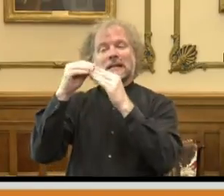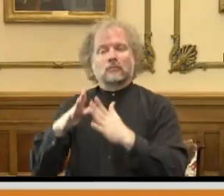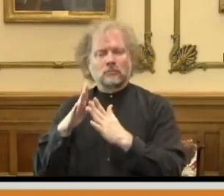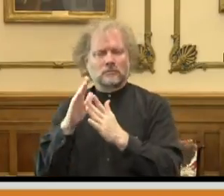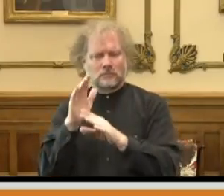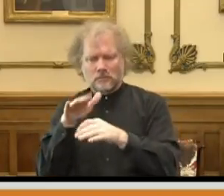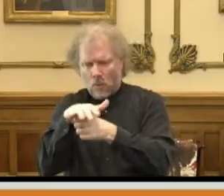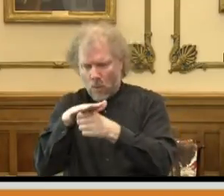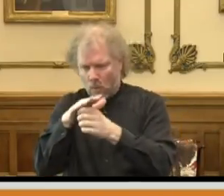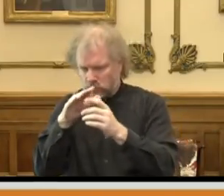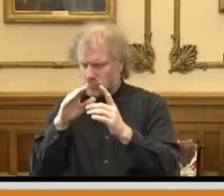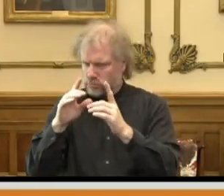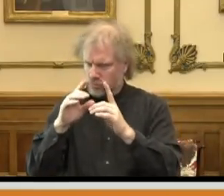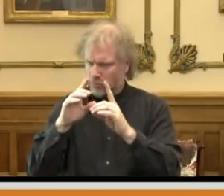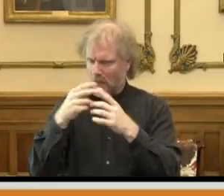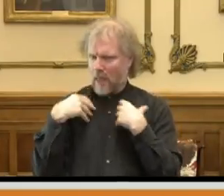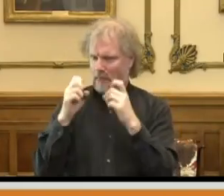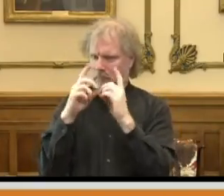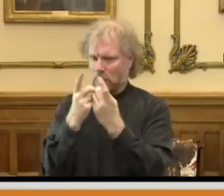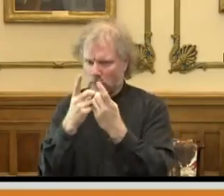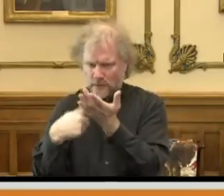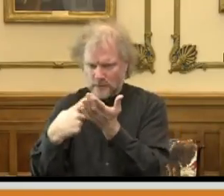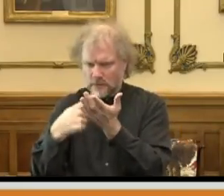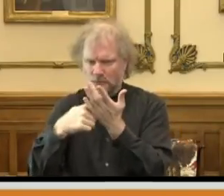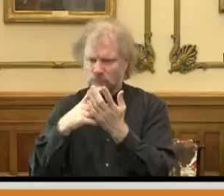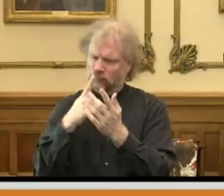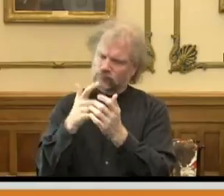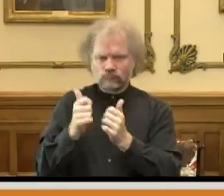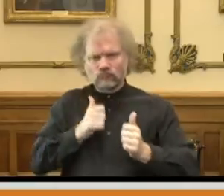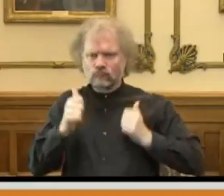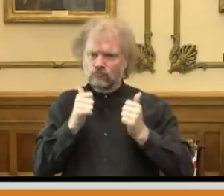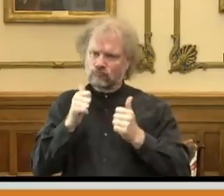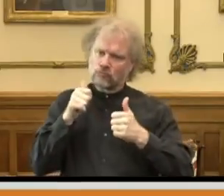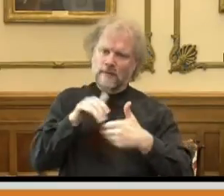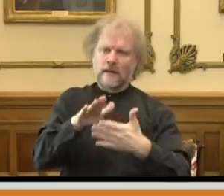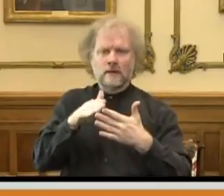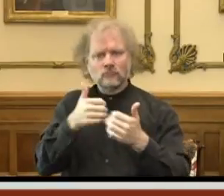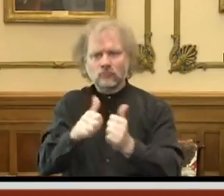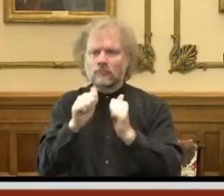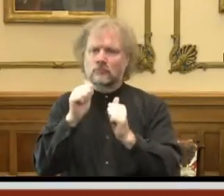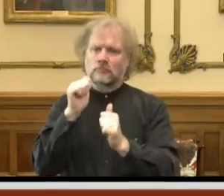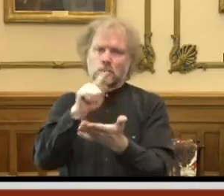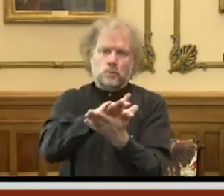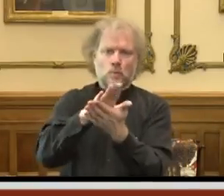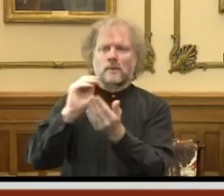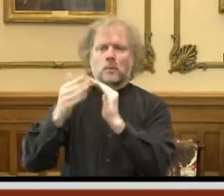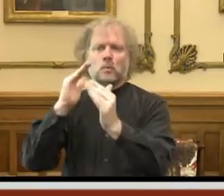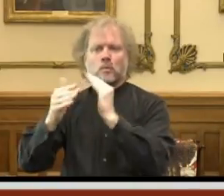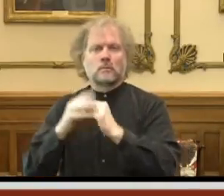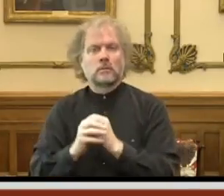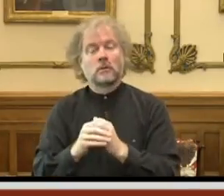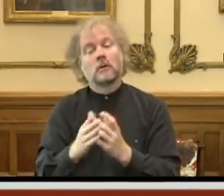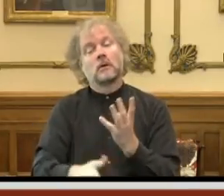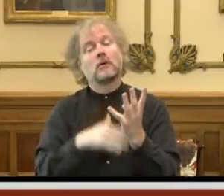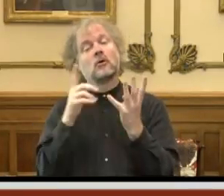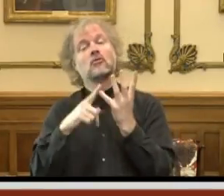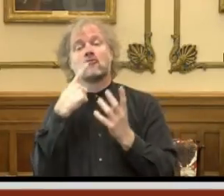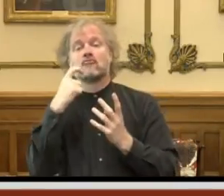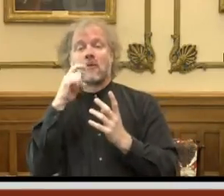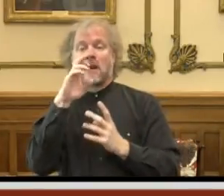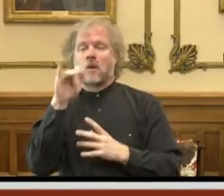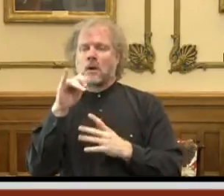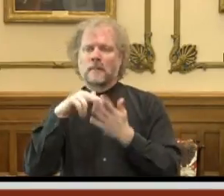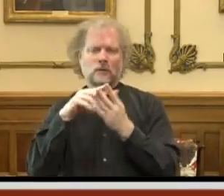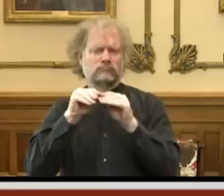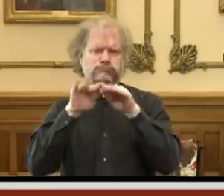department to consider implementing aggressive prevention efforts in schools and communities. Red counties are experiencing high